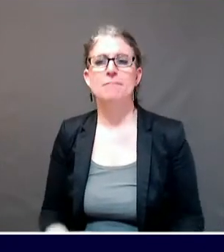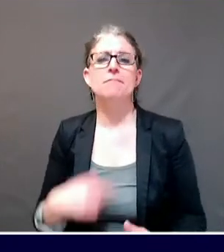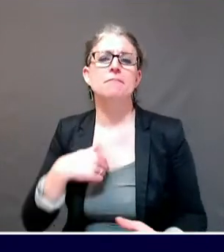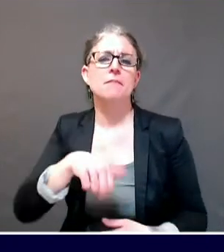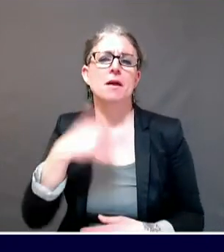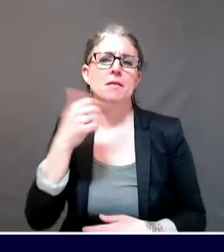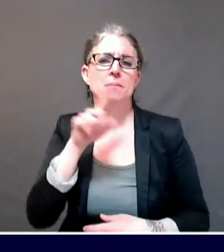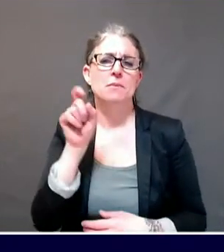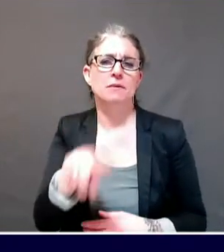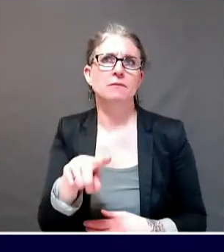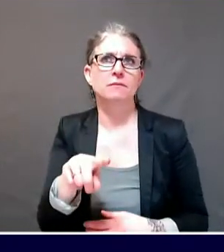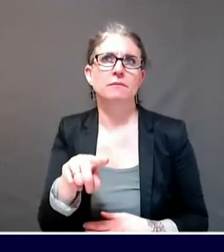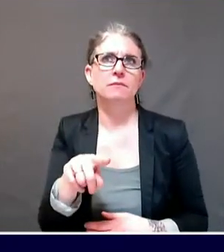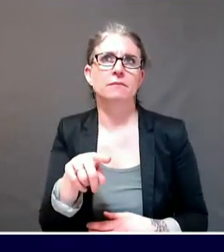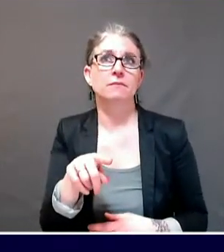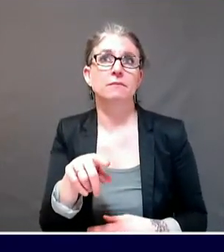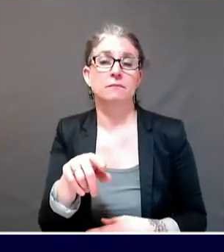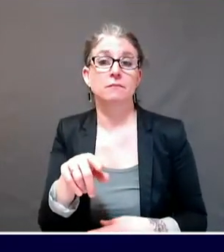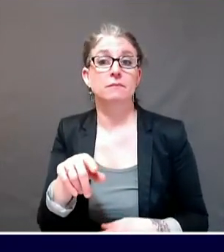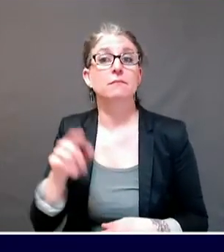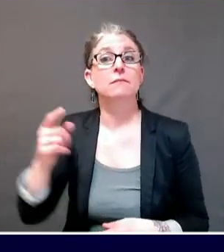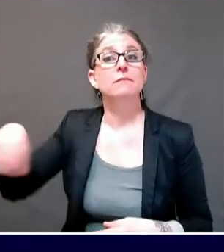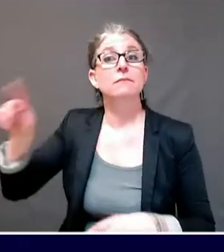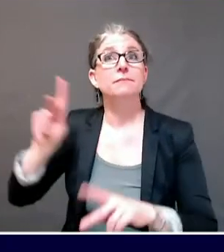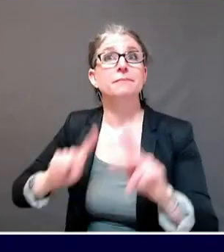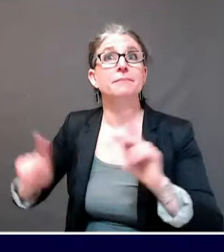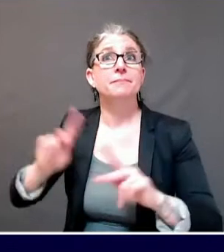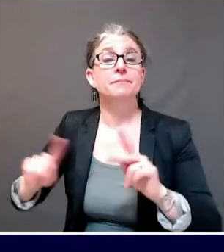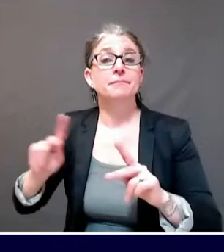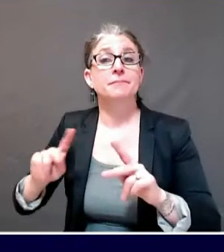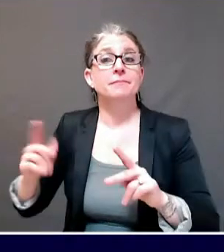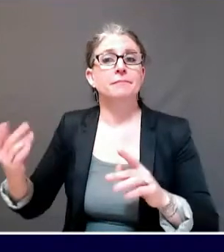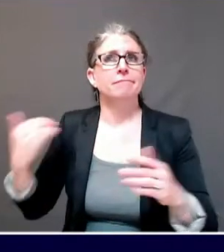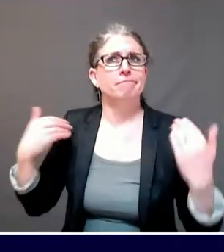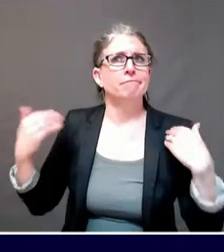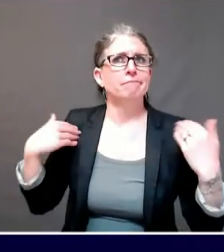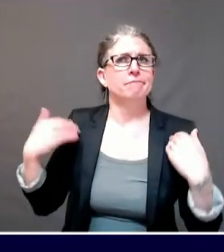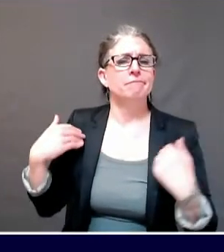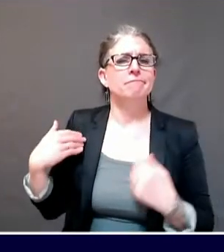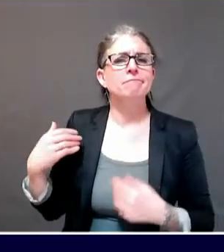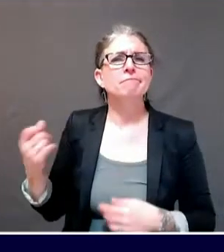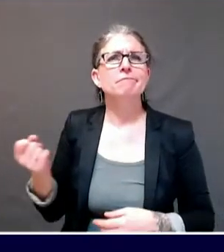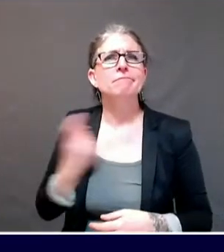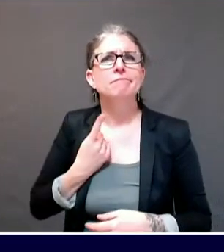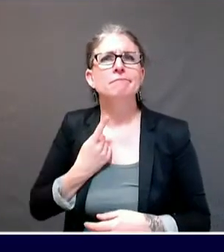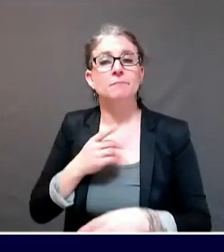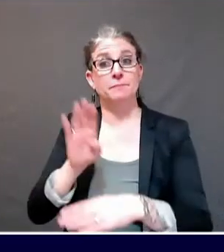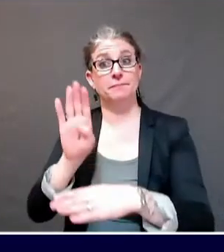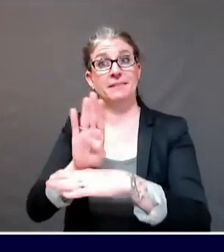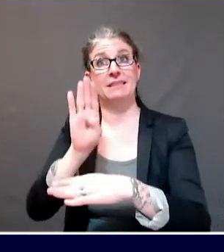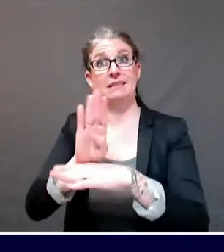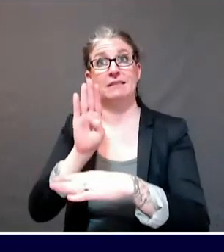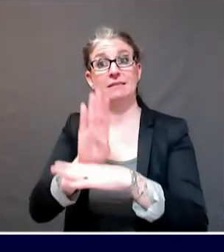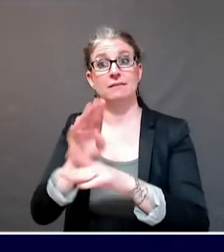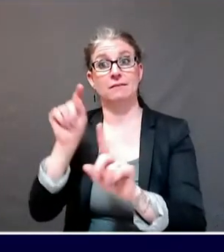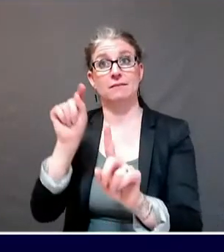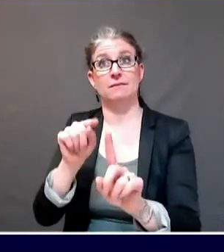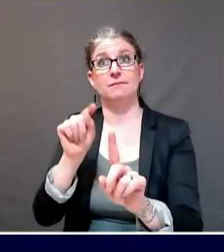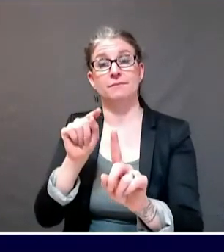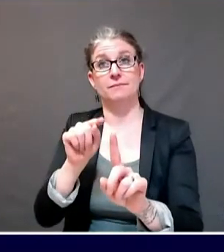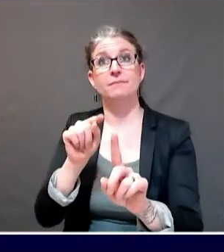about businesses not necessarily following up when there's COVID cases. They're concerned that they're not being